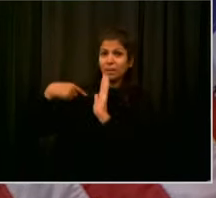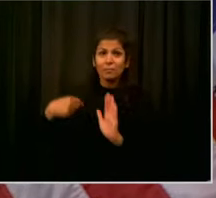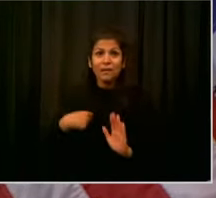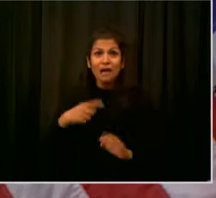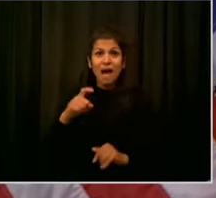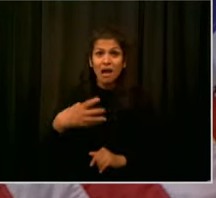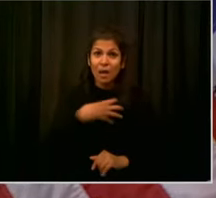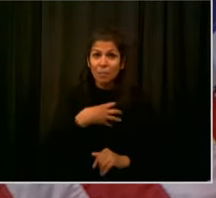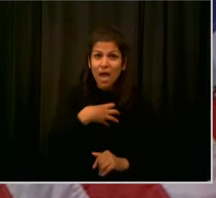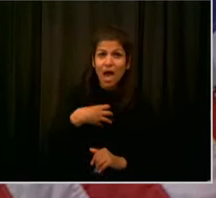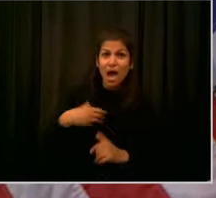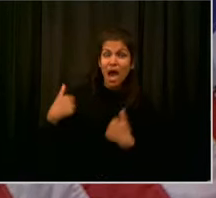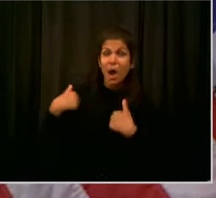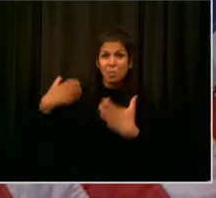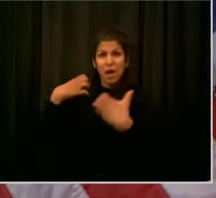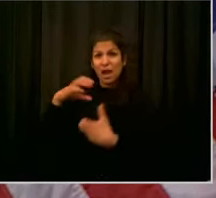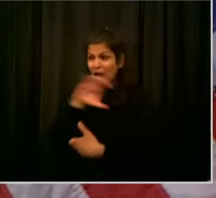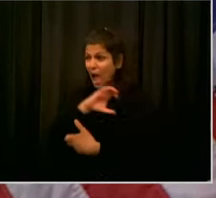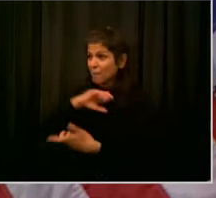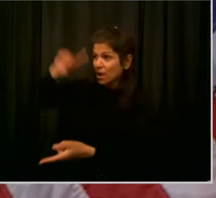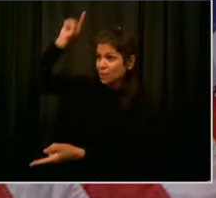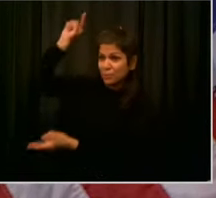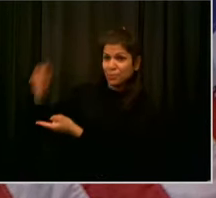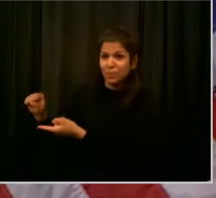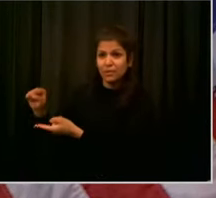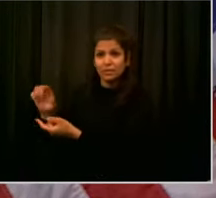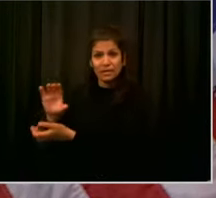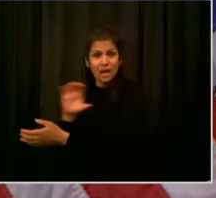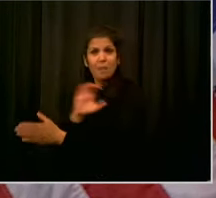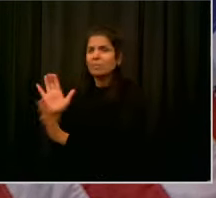But right now, and I use that analogy from the early 90s,